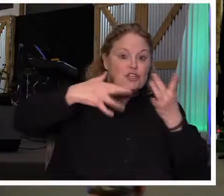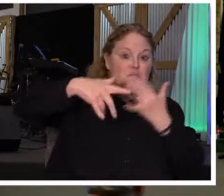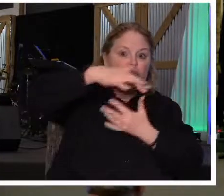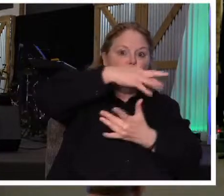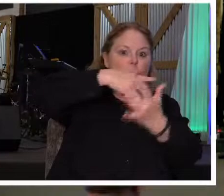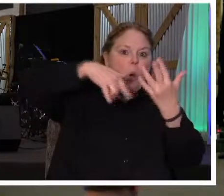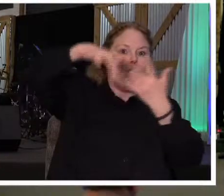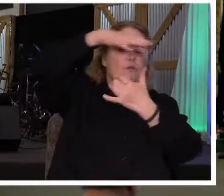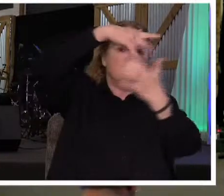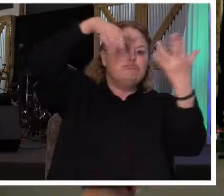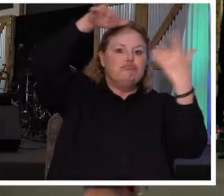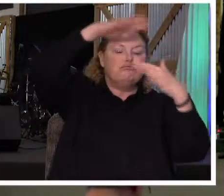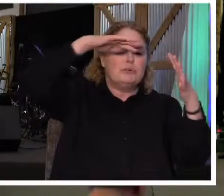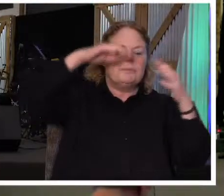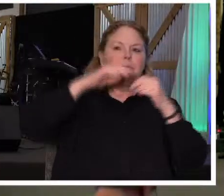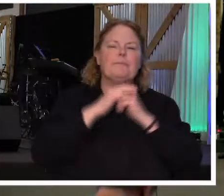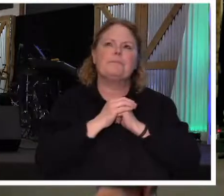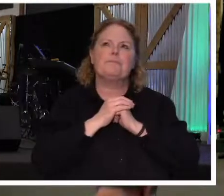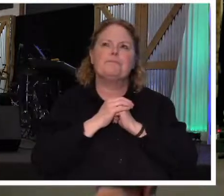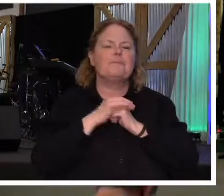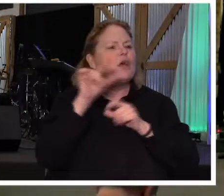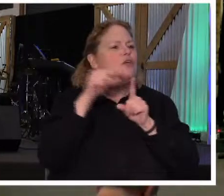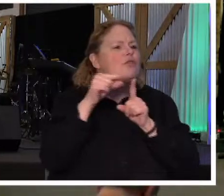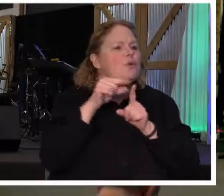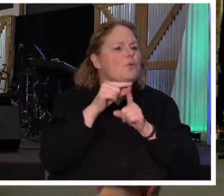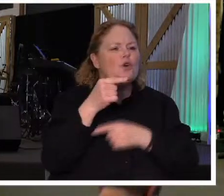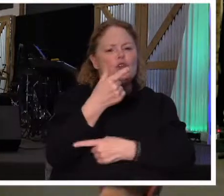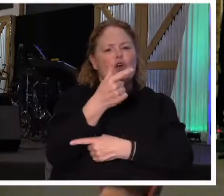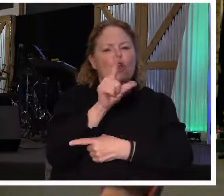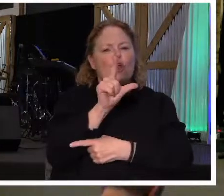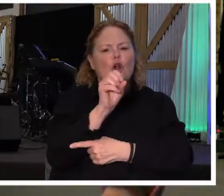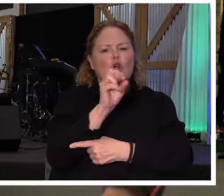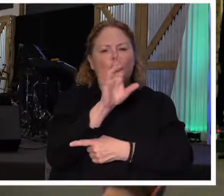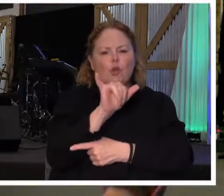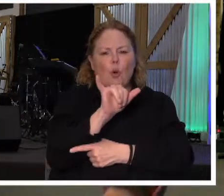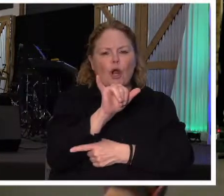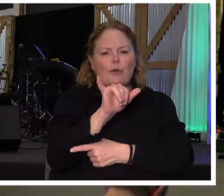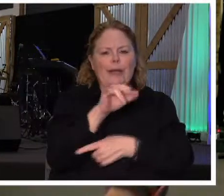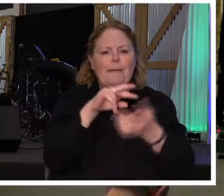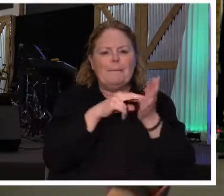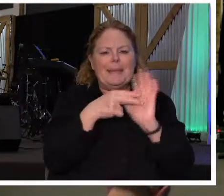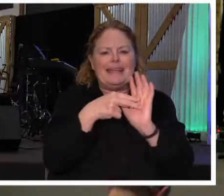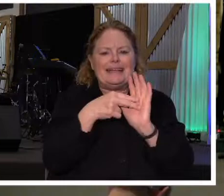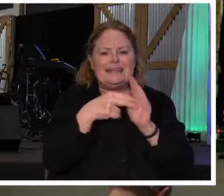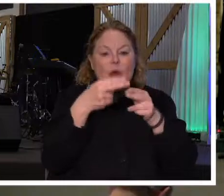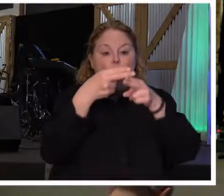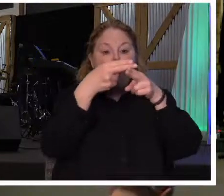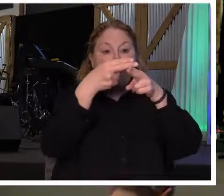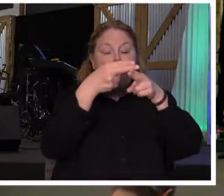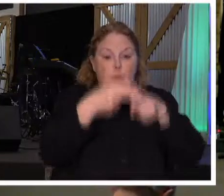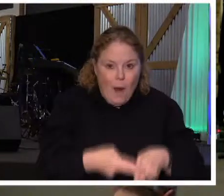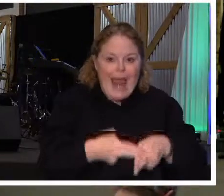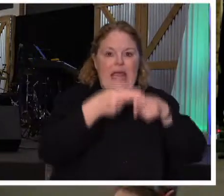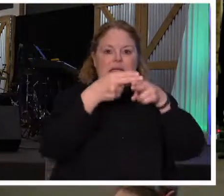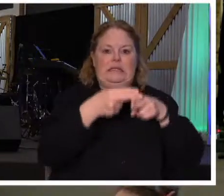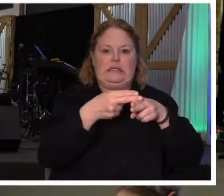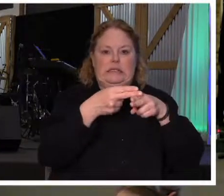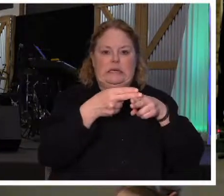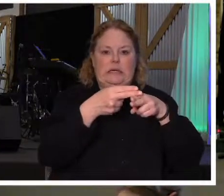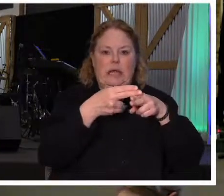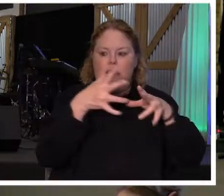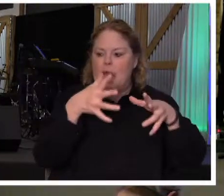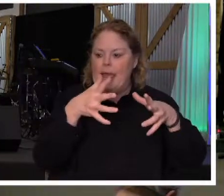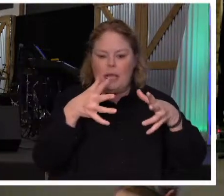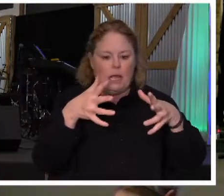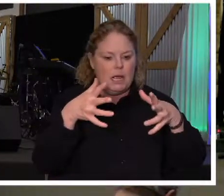for glory literally means wait, and that's not W-A-I-T like waiting in patience. It's weight,